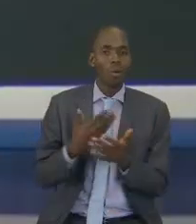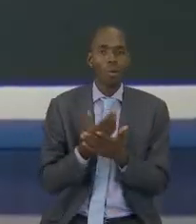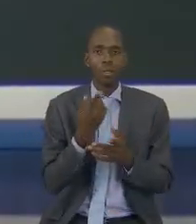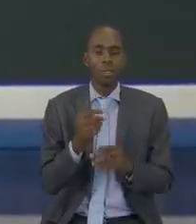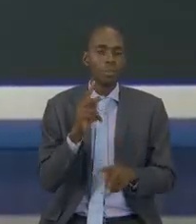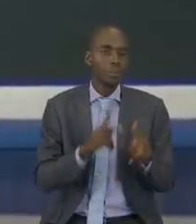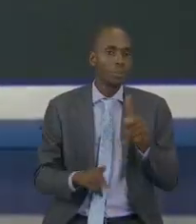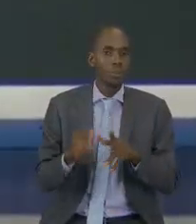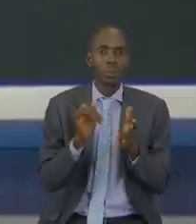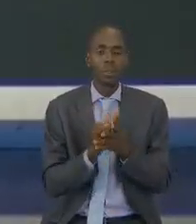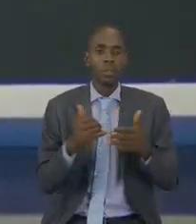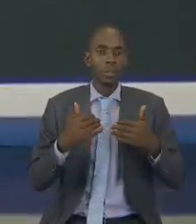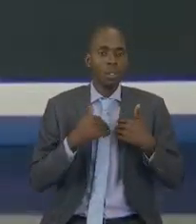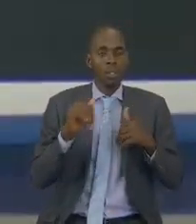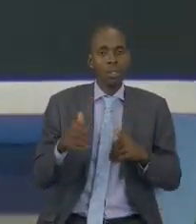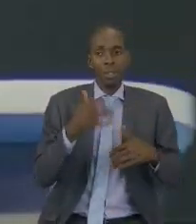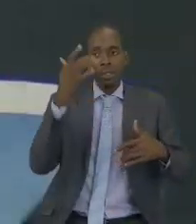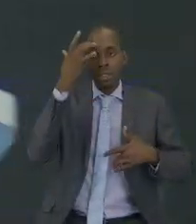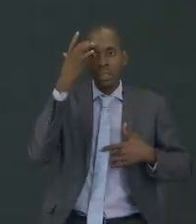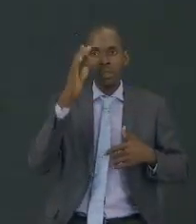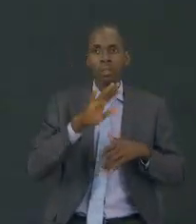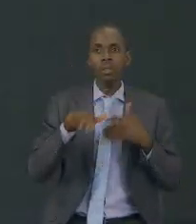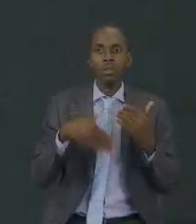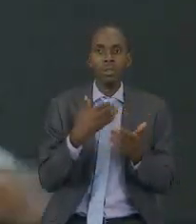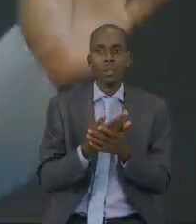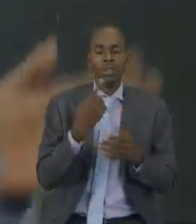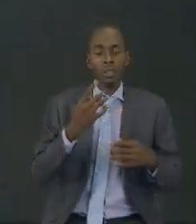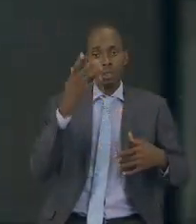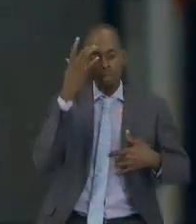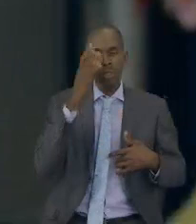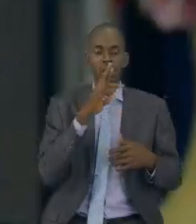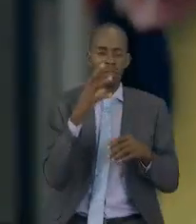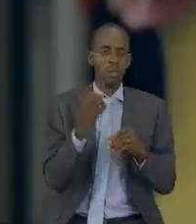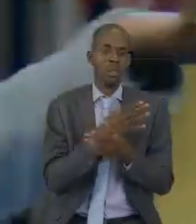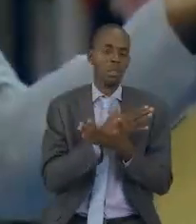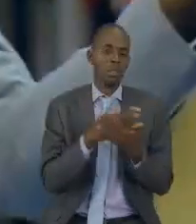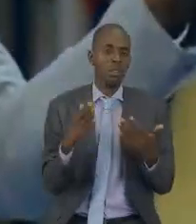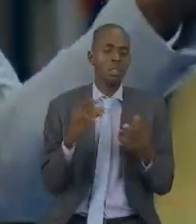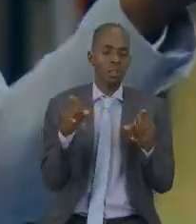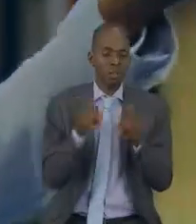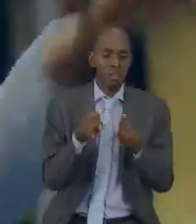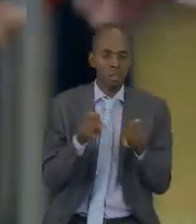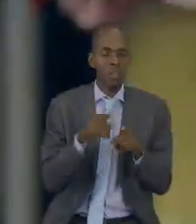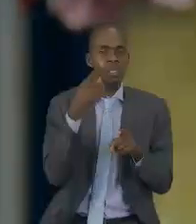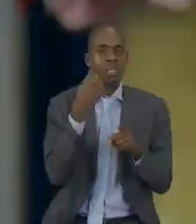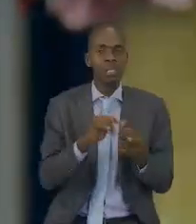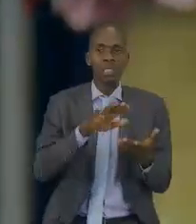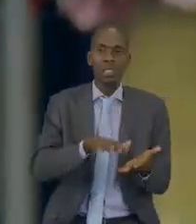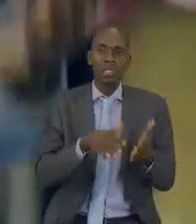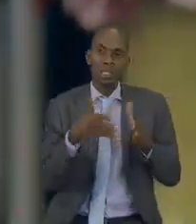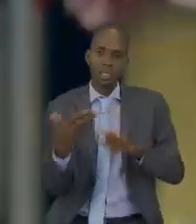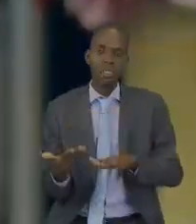have any sicknesses, all those sicknesses are taken away. Even the dead